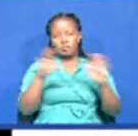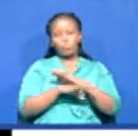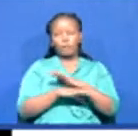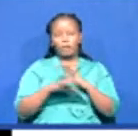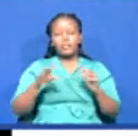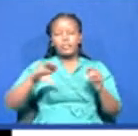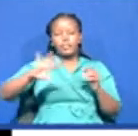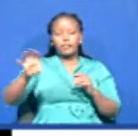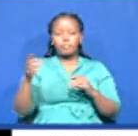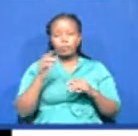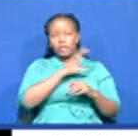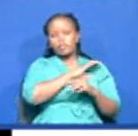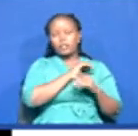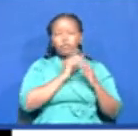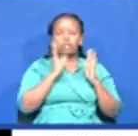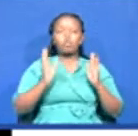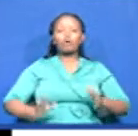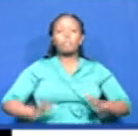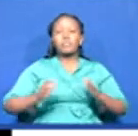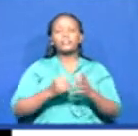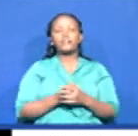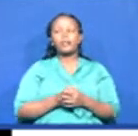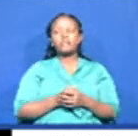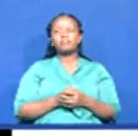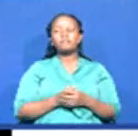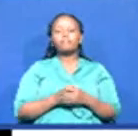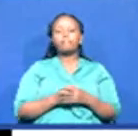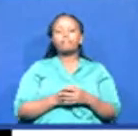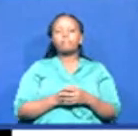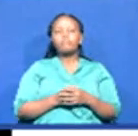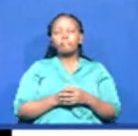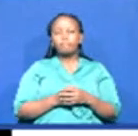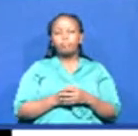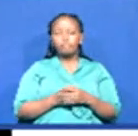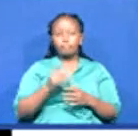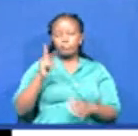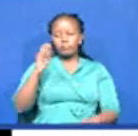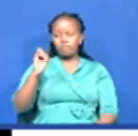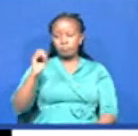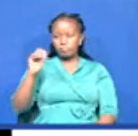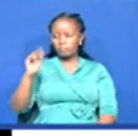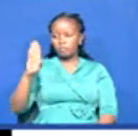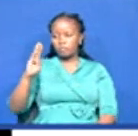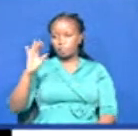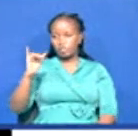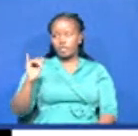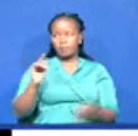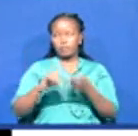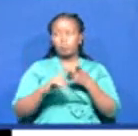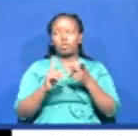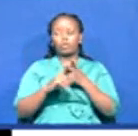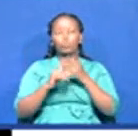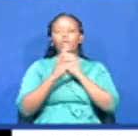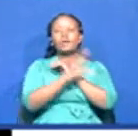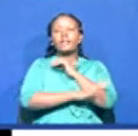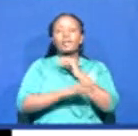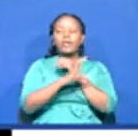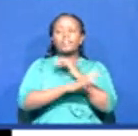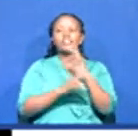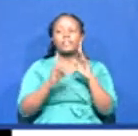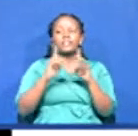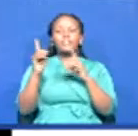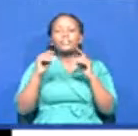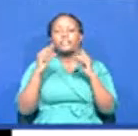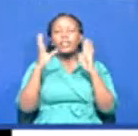Commissioner, Kiambi Kimathi, Timea Country Director,